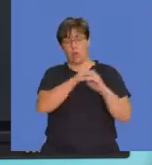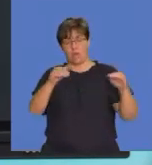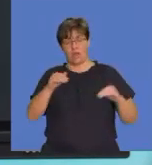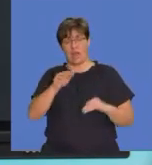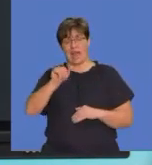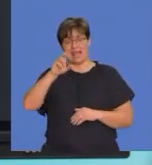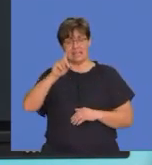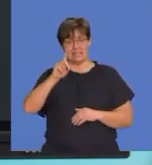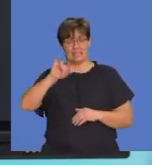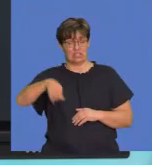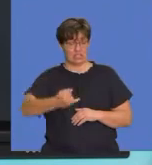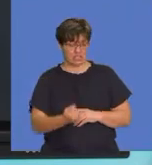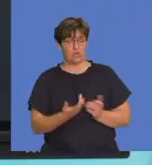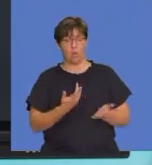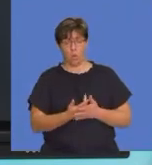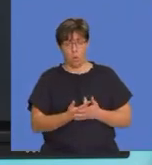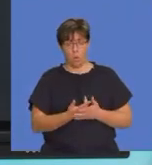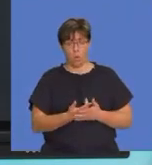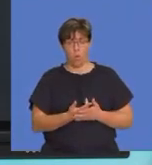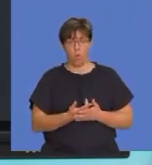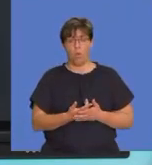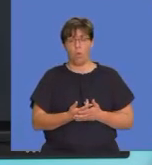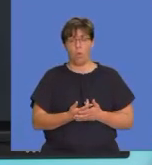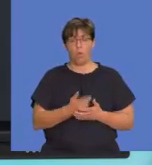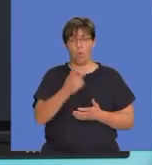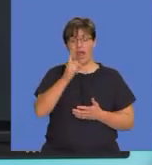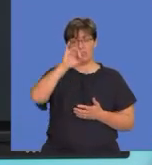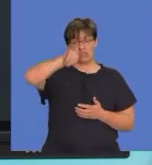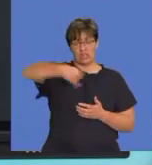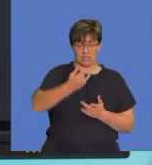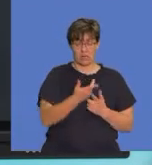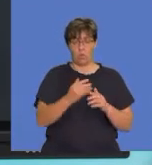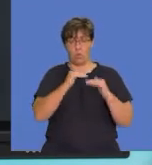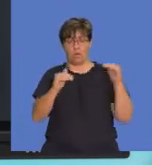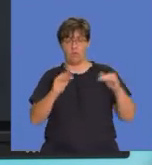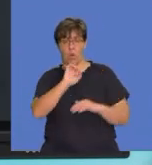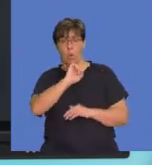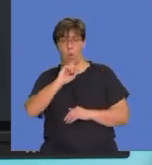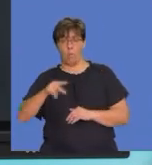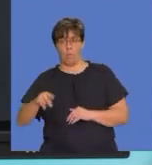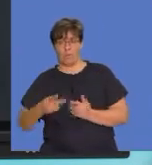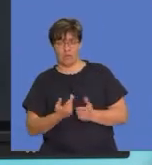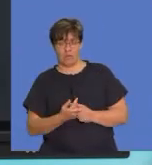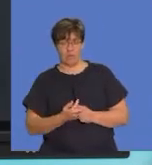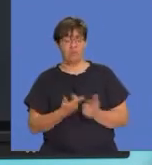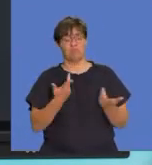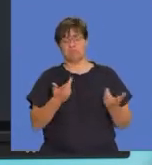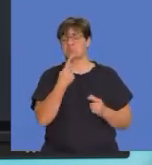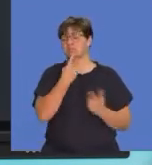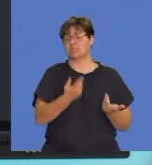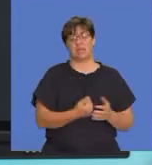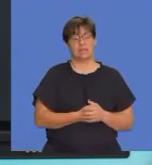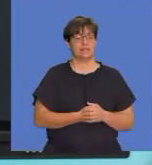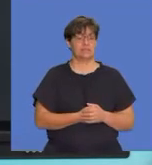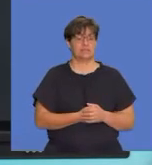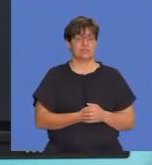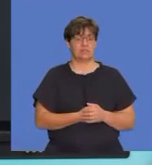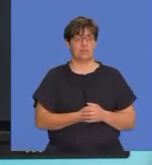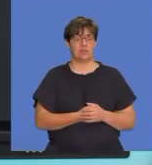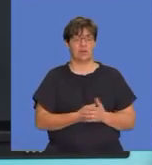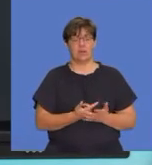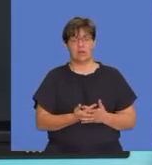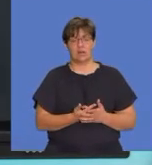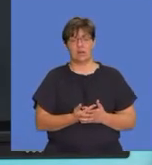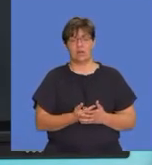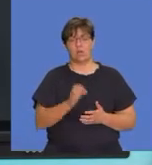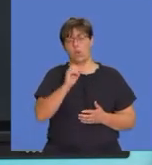over adjacent and it's adjacent over opposite, what is that? Or if we say we don't call